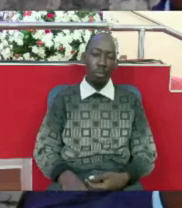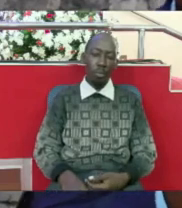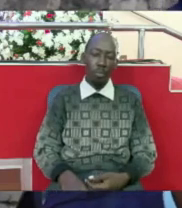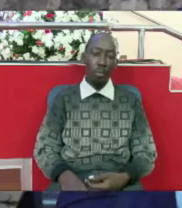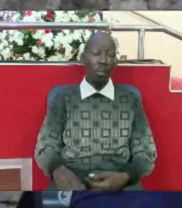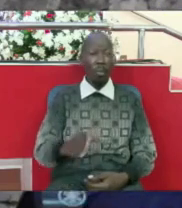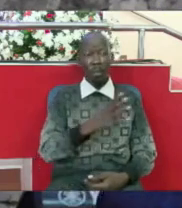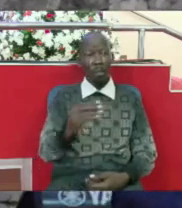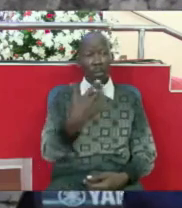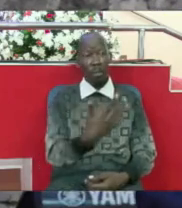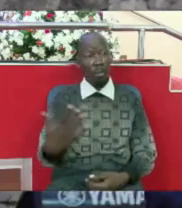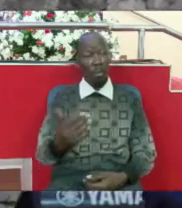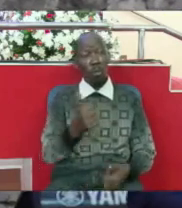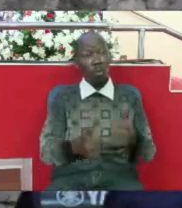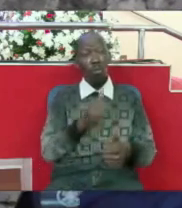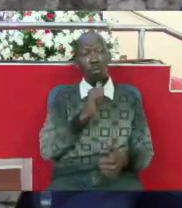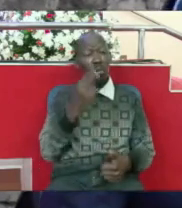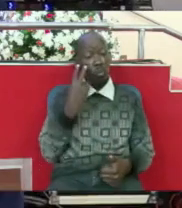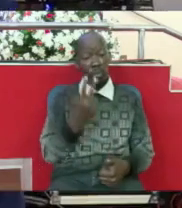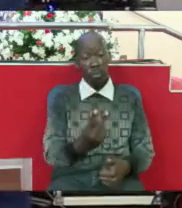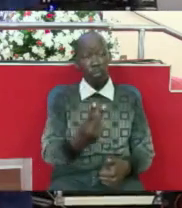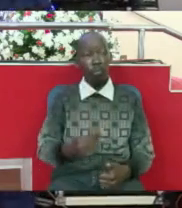And the things that are not seen